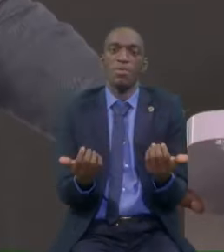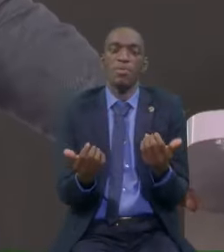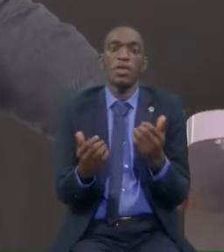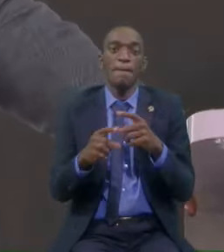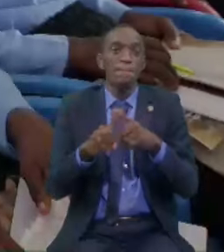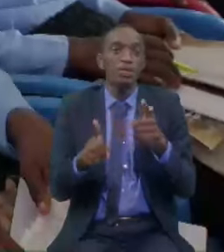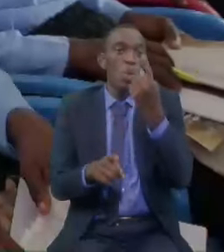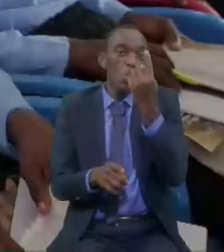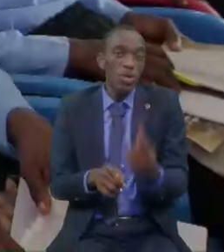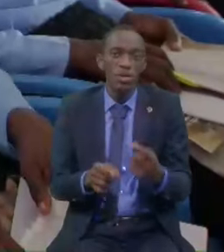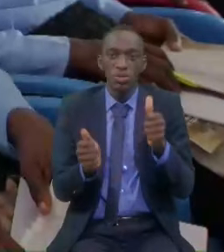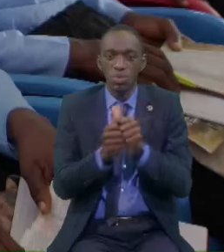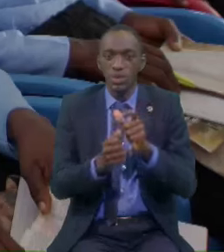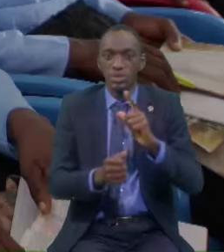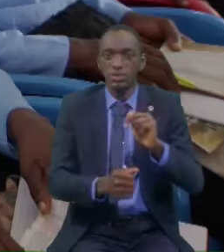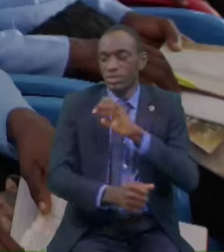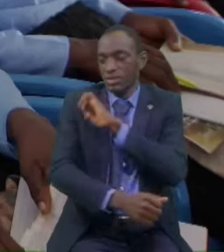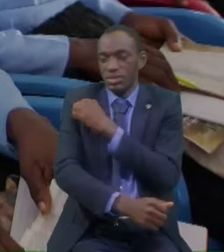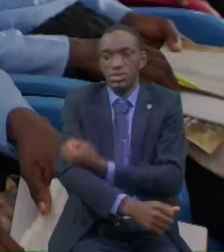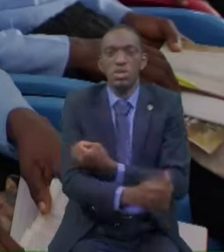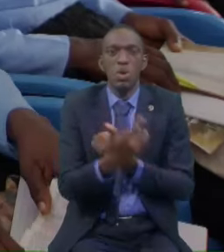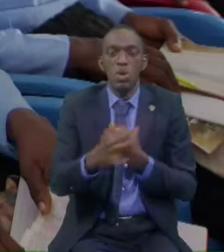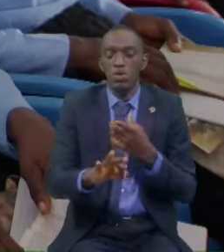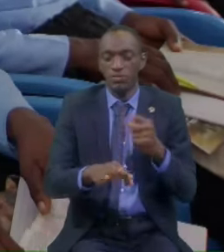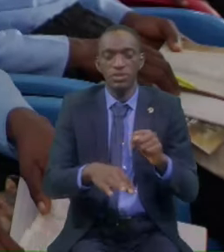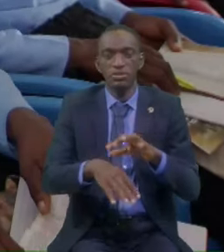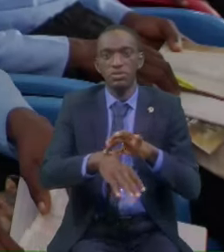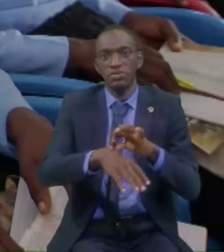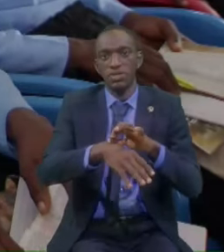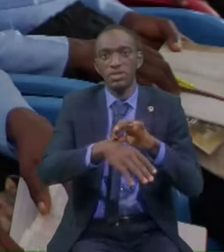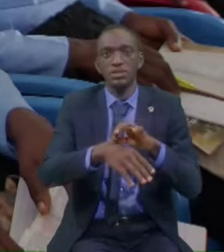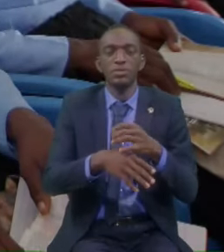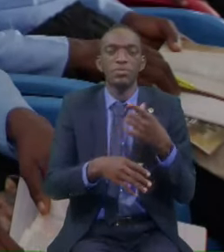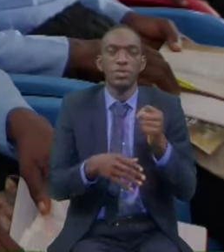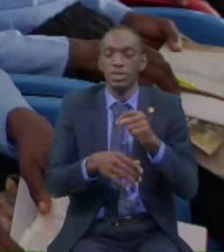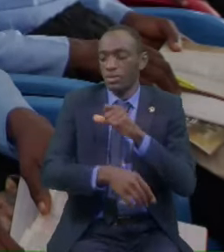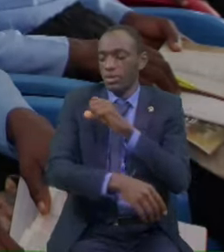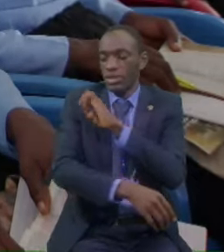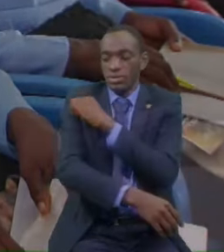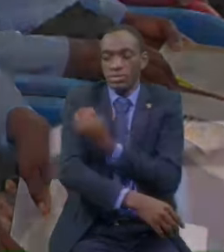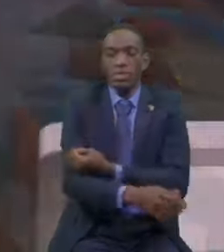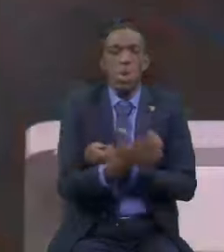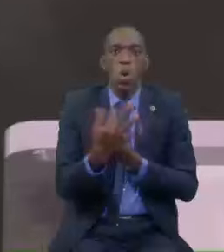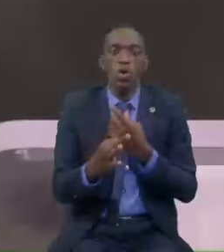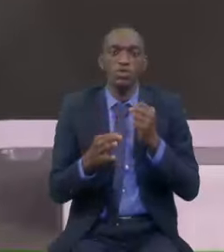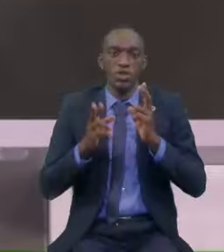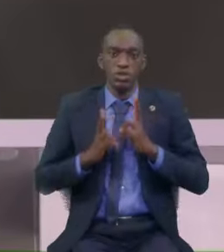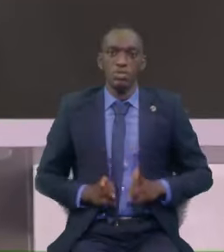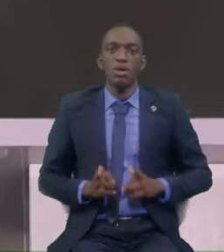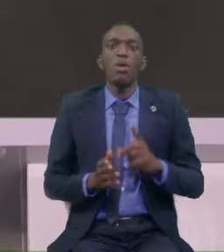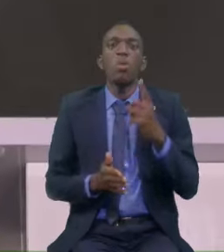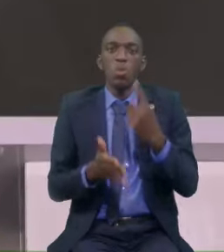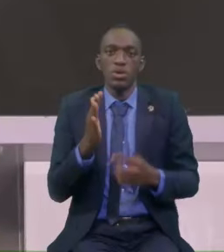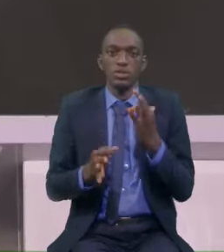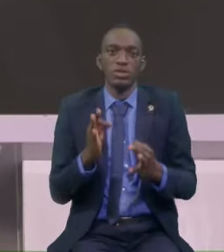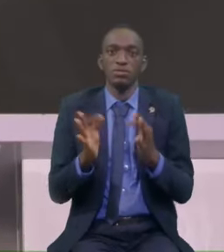the flesh. The energy of the human. What if Christ comes and there is no